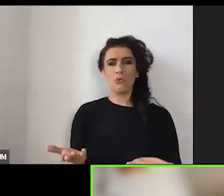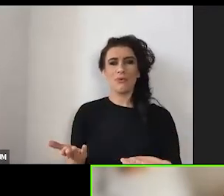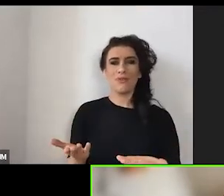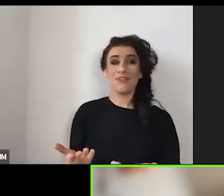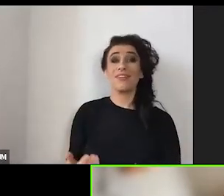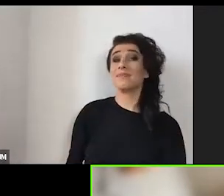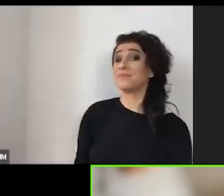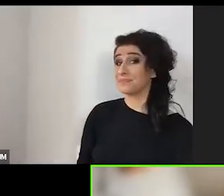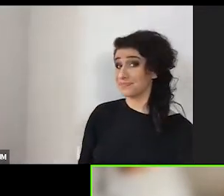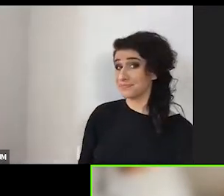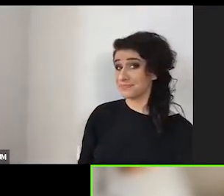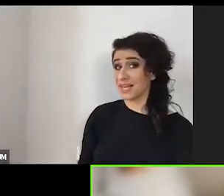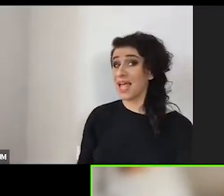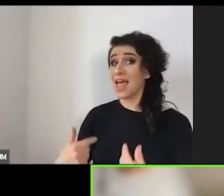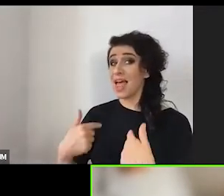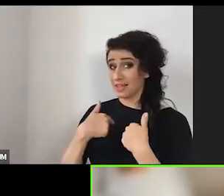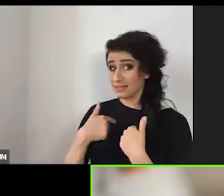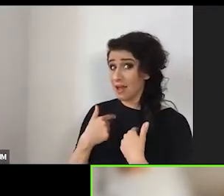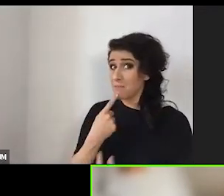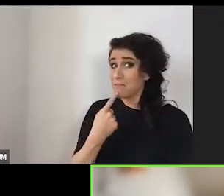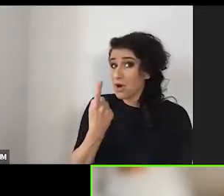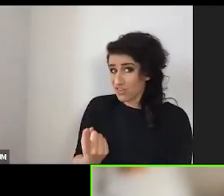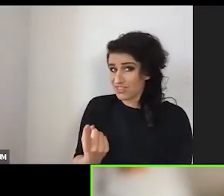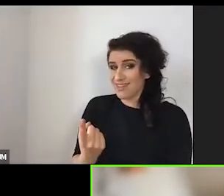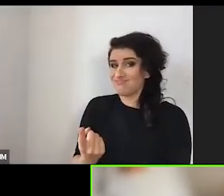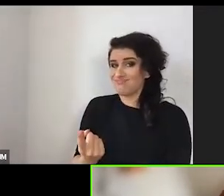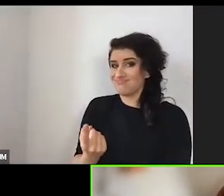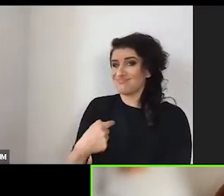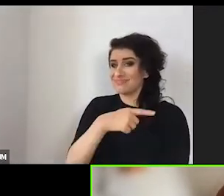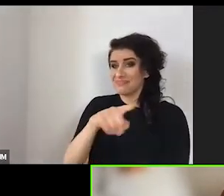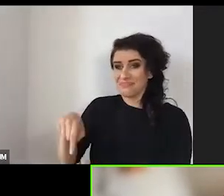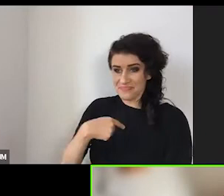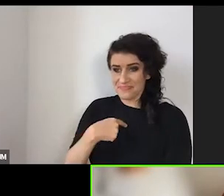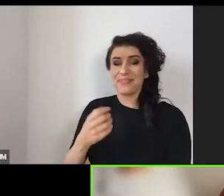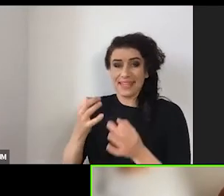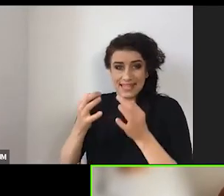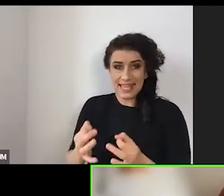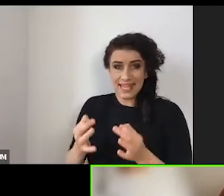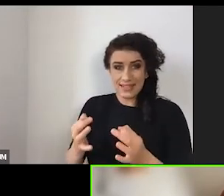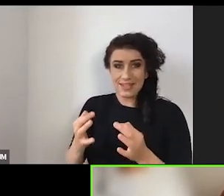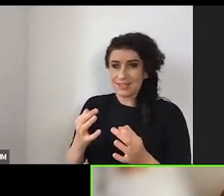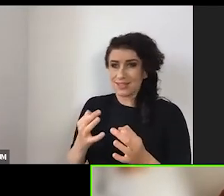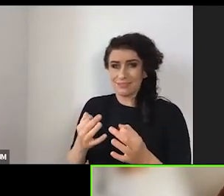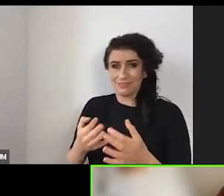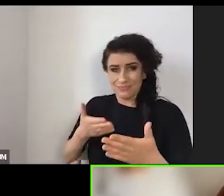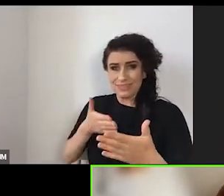very hard moment on education due to the large,